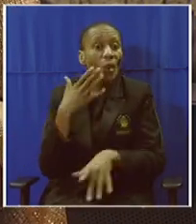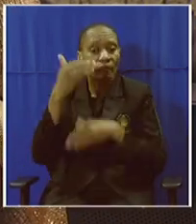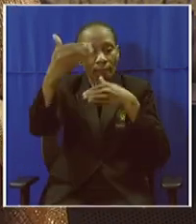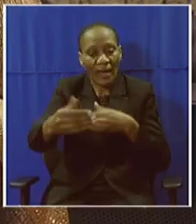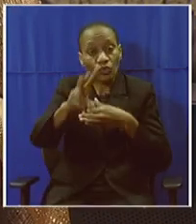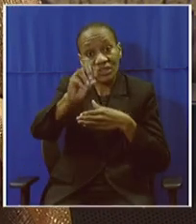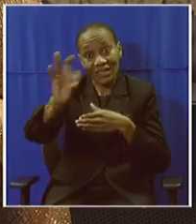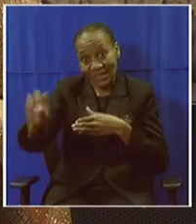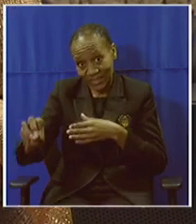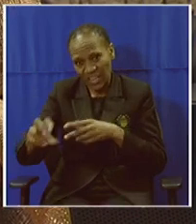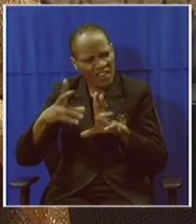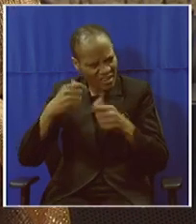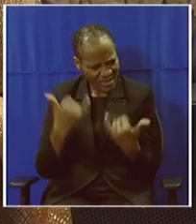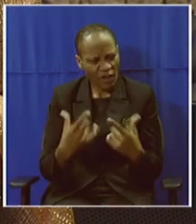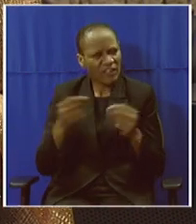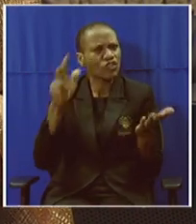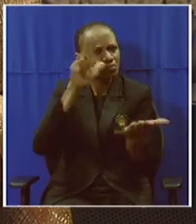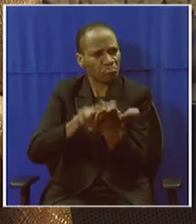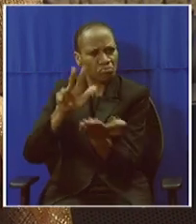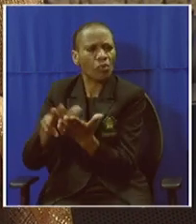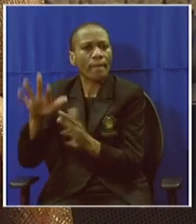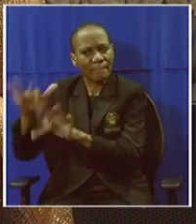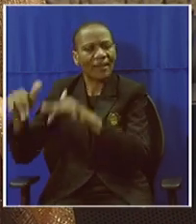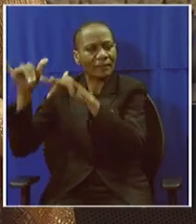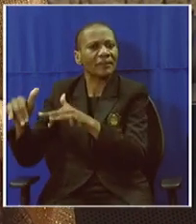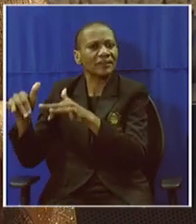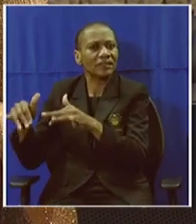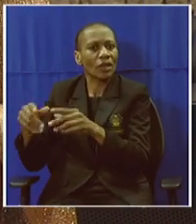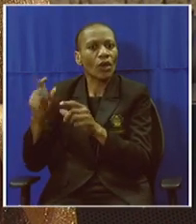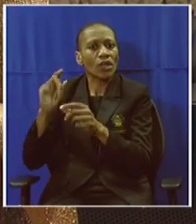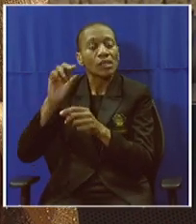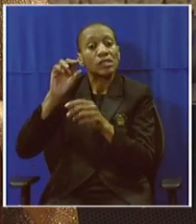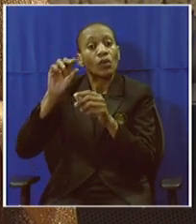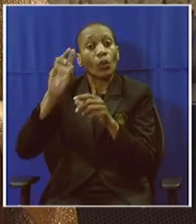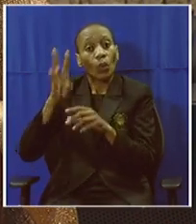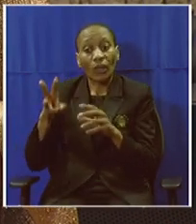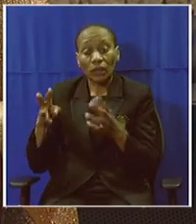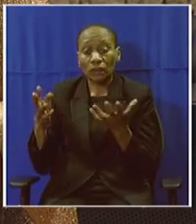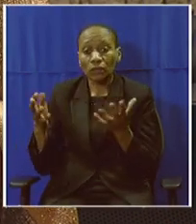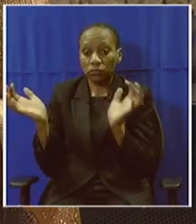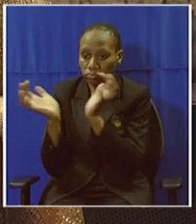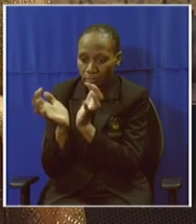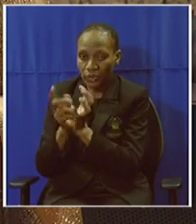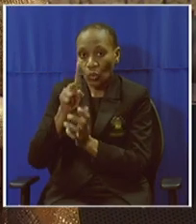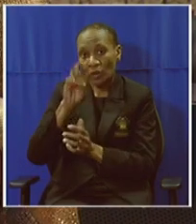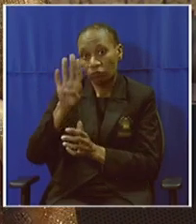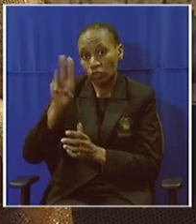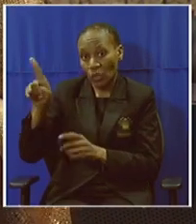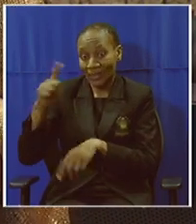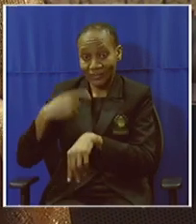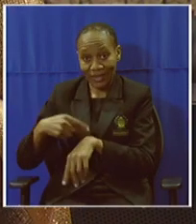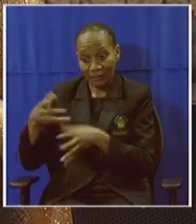2030, adopted by the World's Parliament to be gathered in Sibiya for the 141st